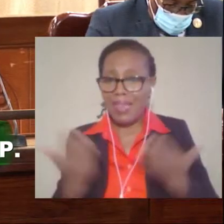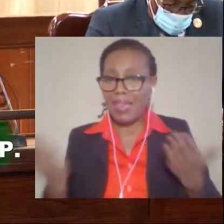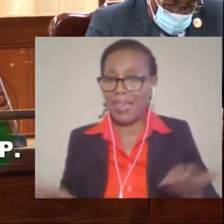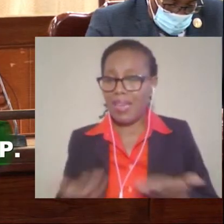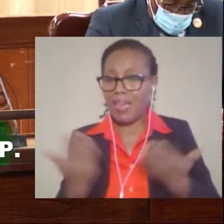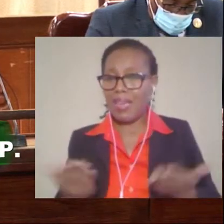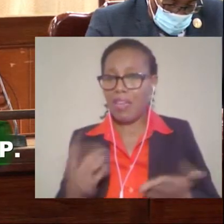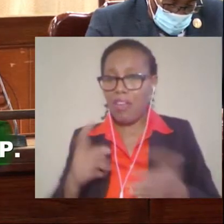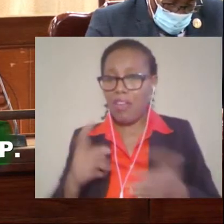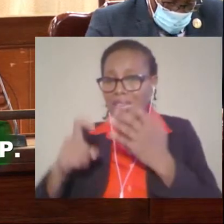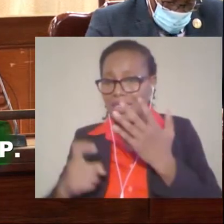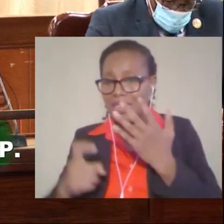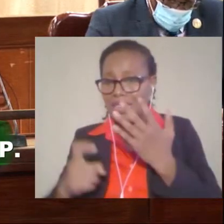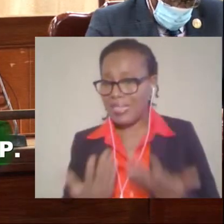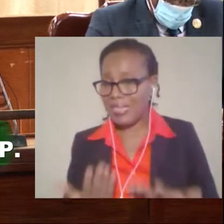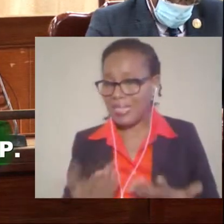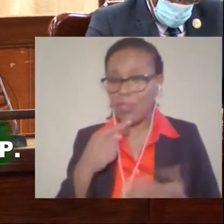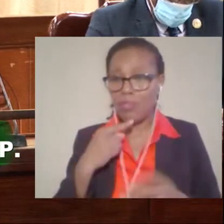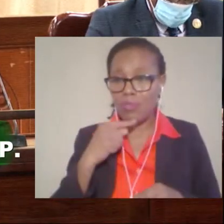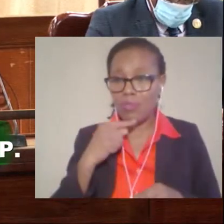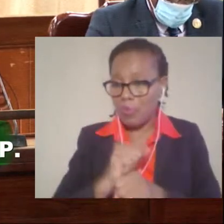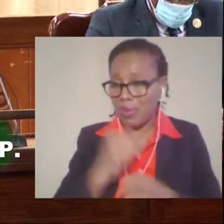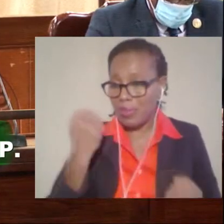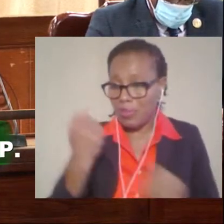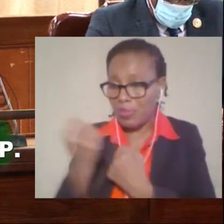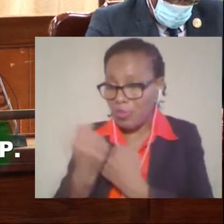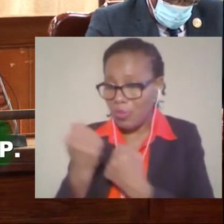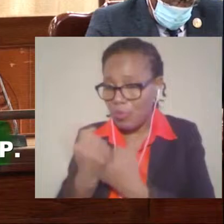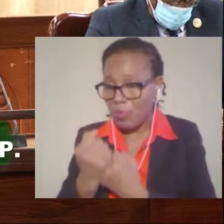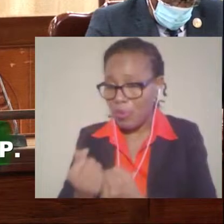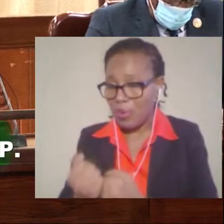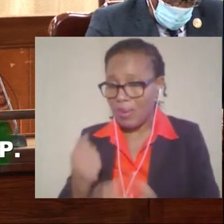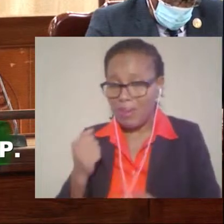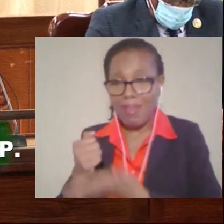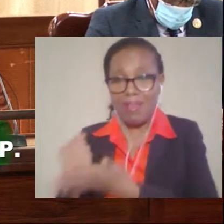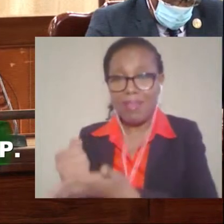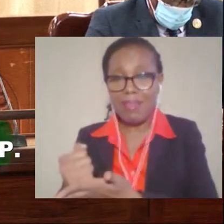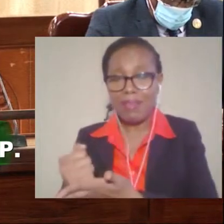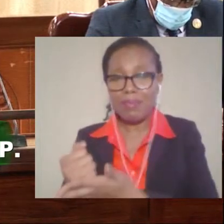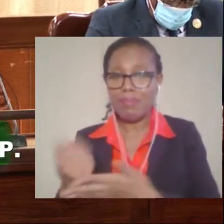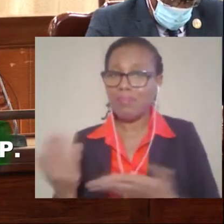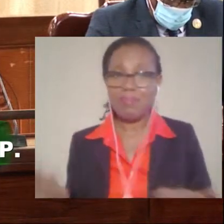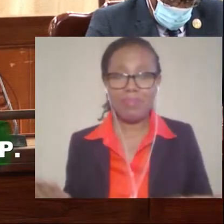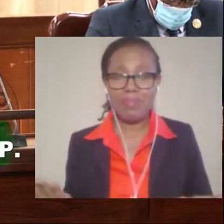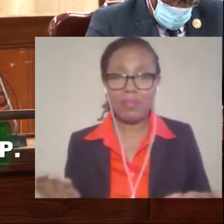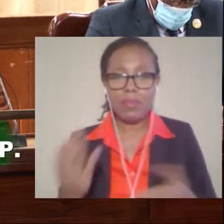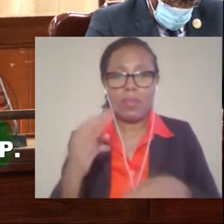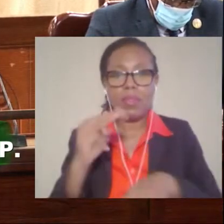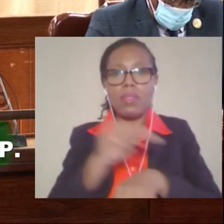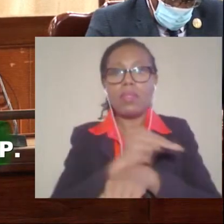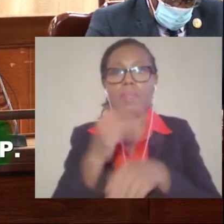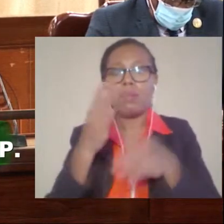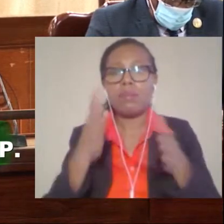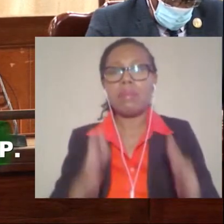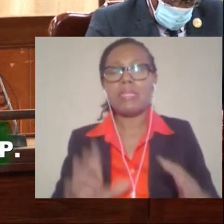Now, the minister is saying that after 3 years